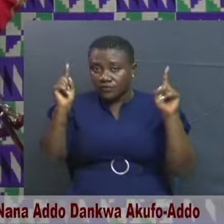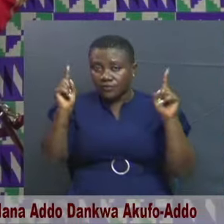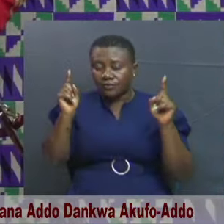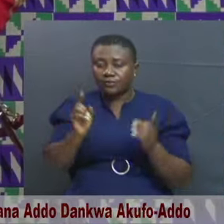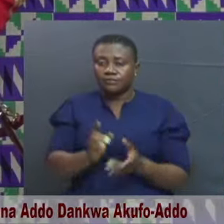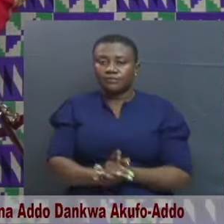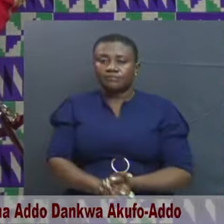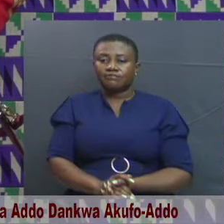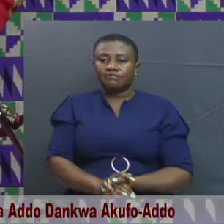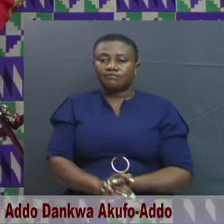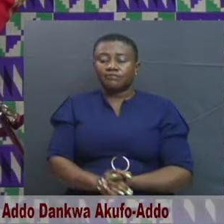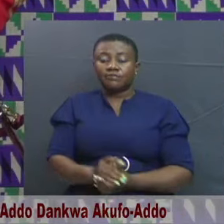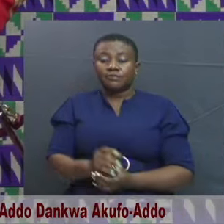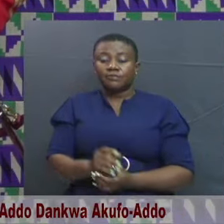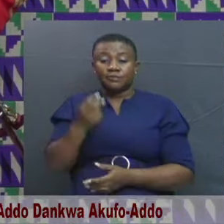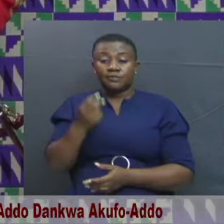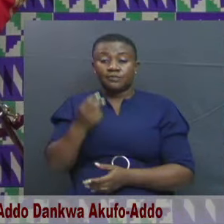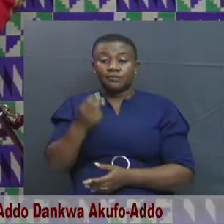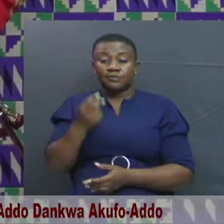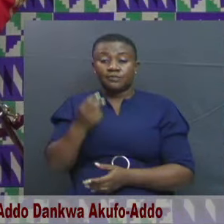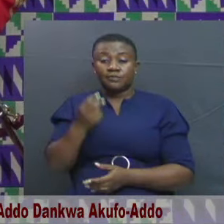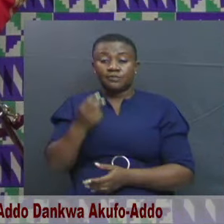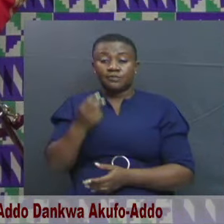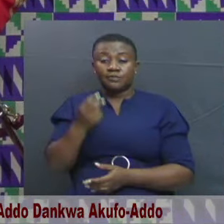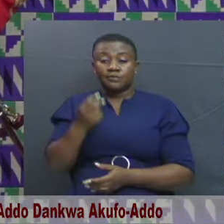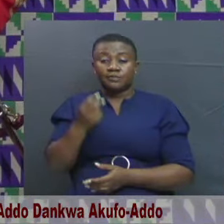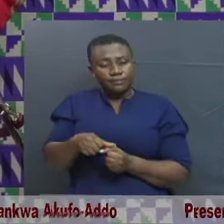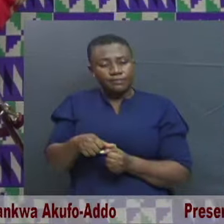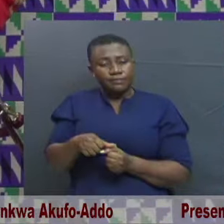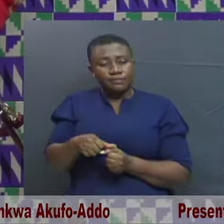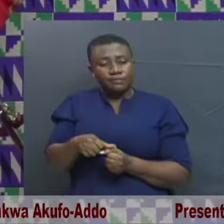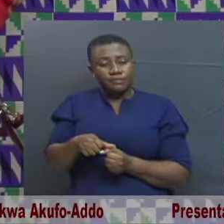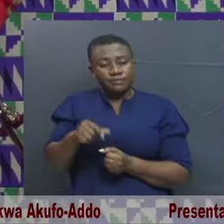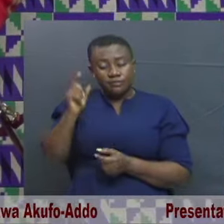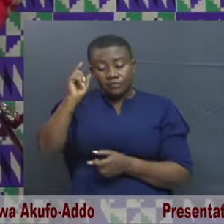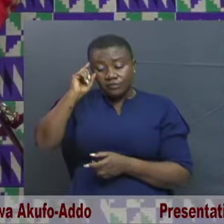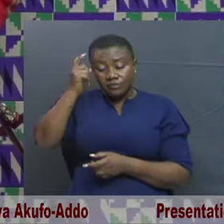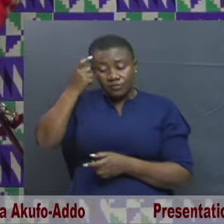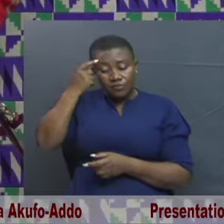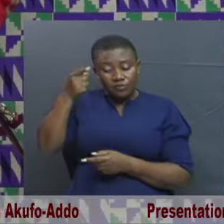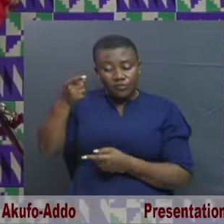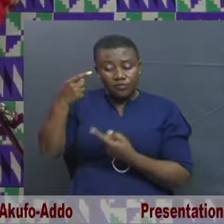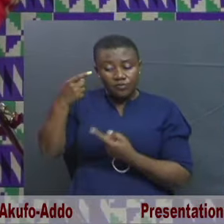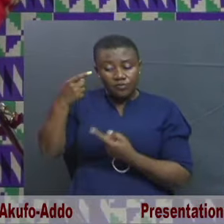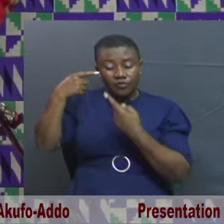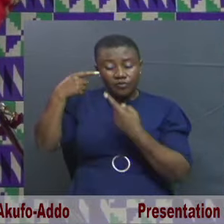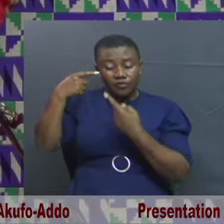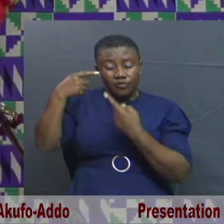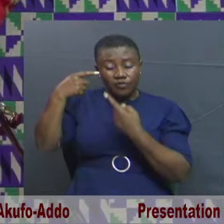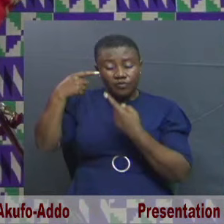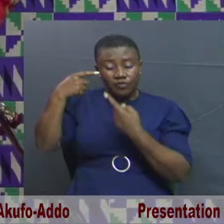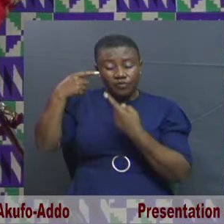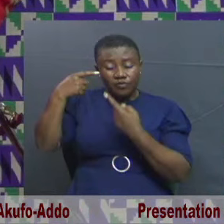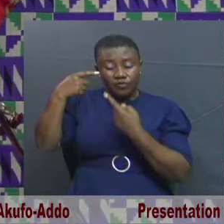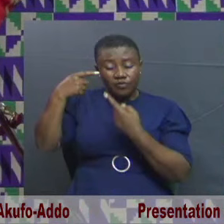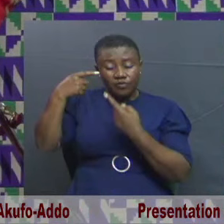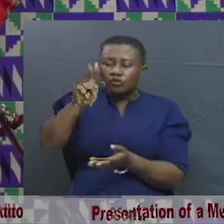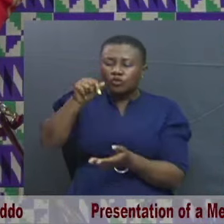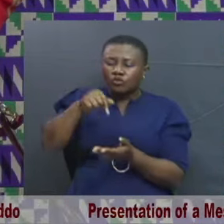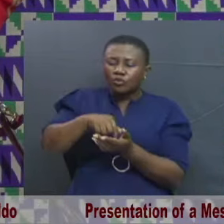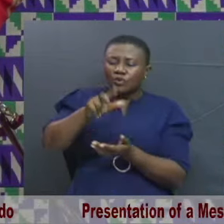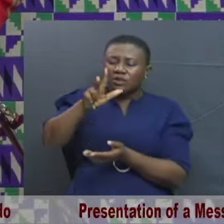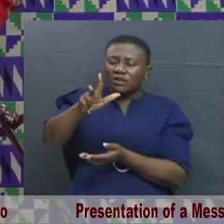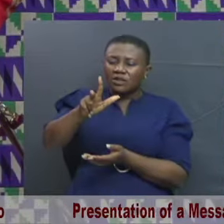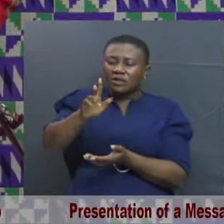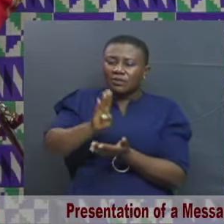successful Mr Speaker as you may recall government successfully paid the first coupon of 2.3 billion